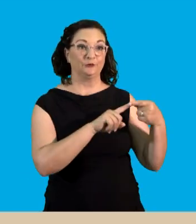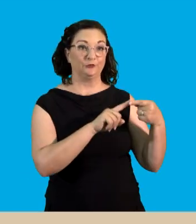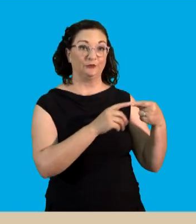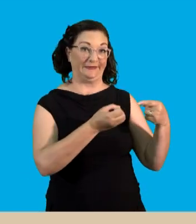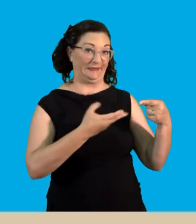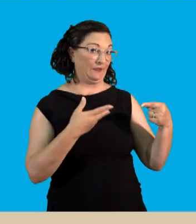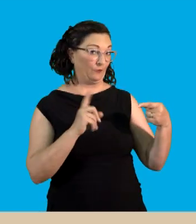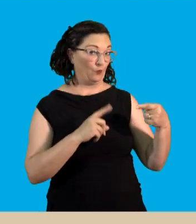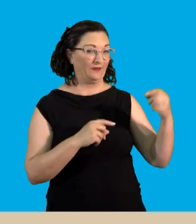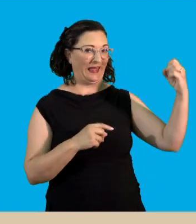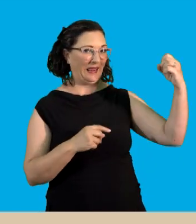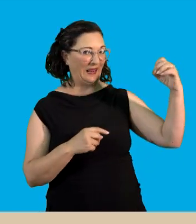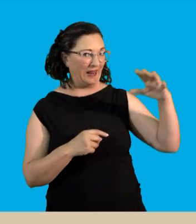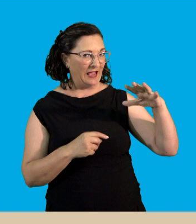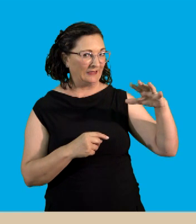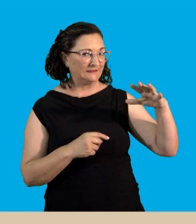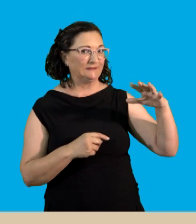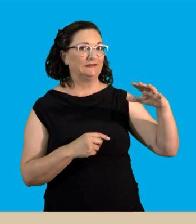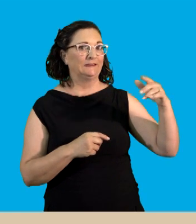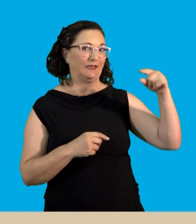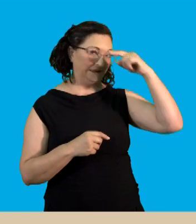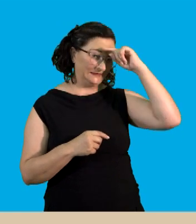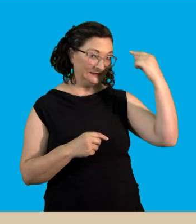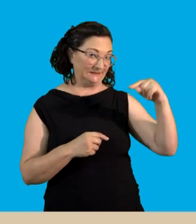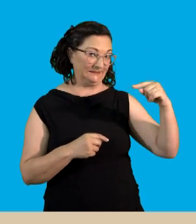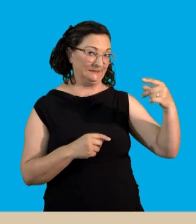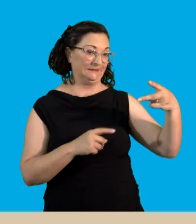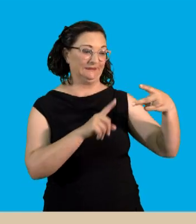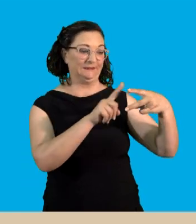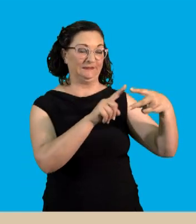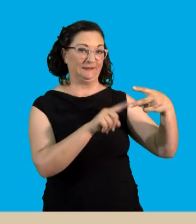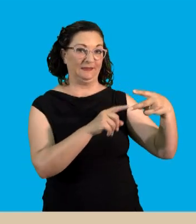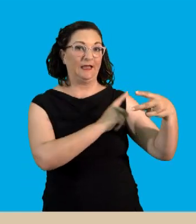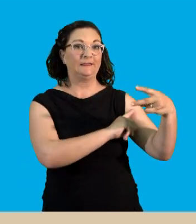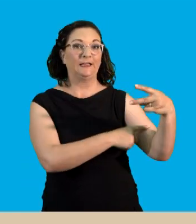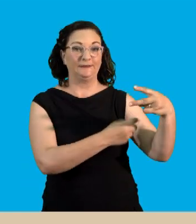light and heat energy. Okay, sorry about that. Light